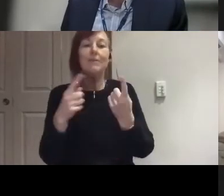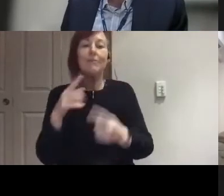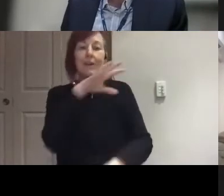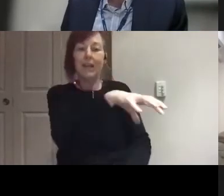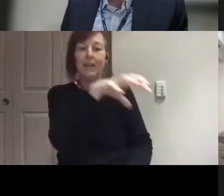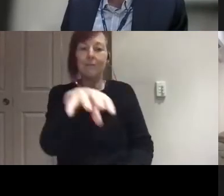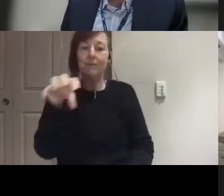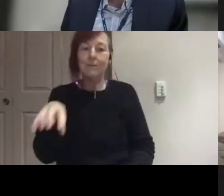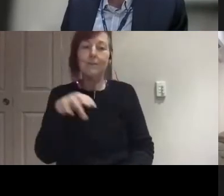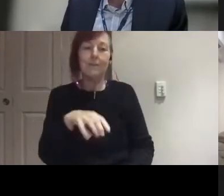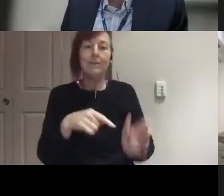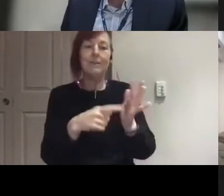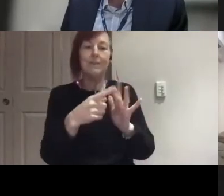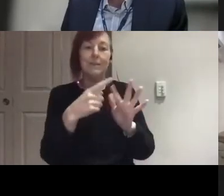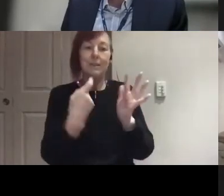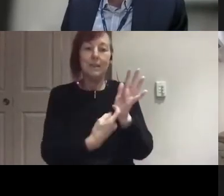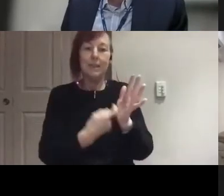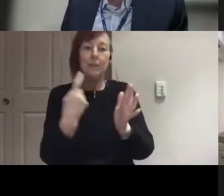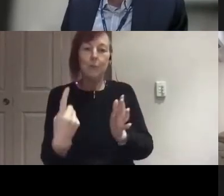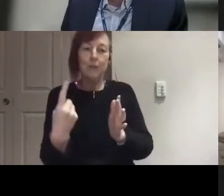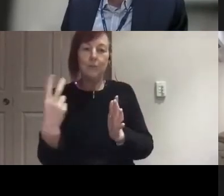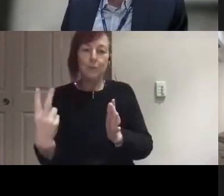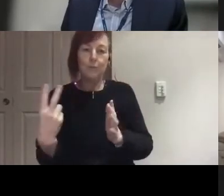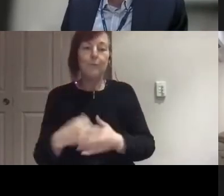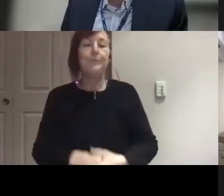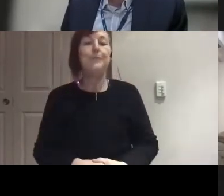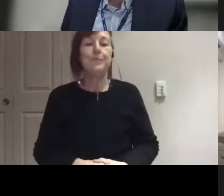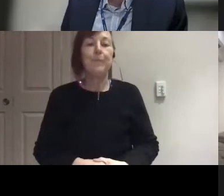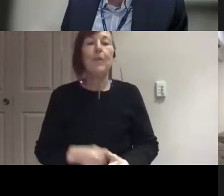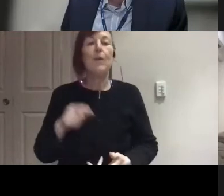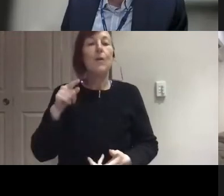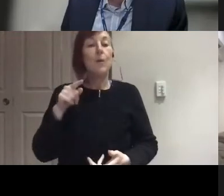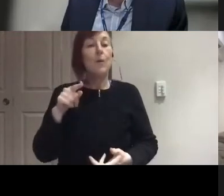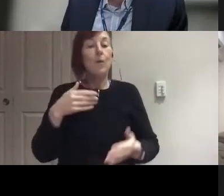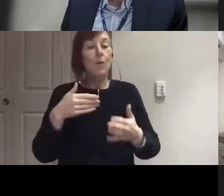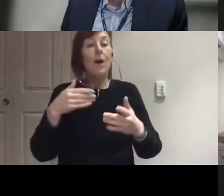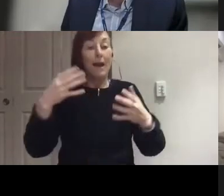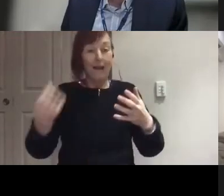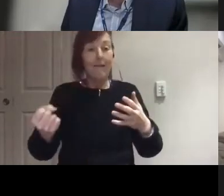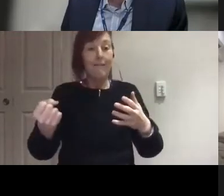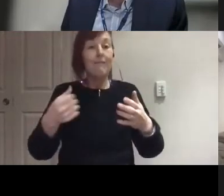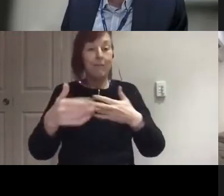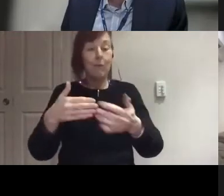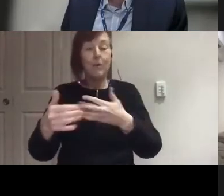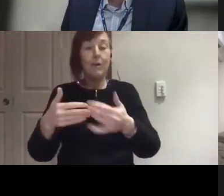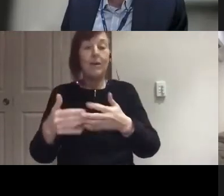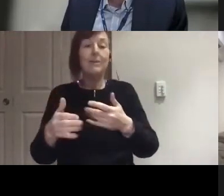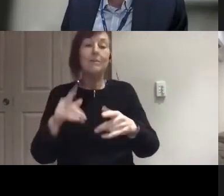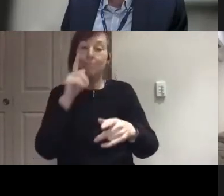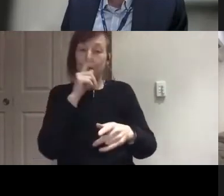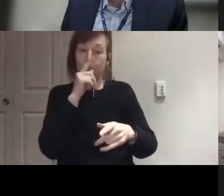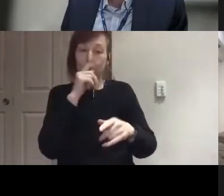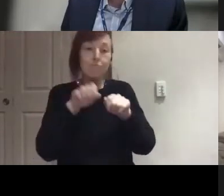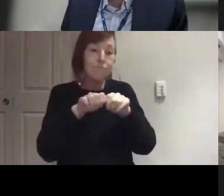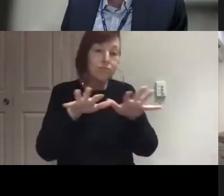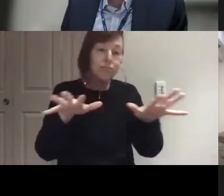an impact on some of our services. However, we have redeployed people to work in what we are considering our critical services,